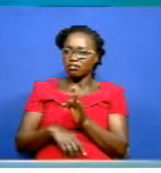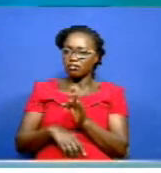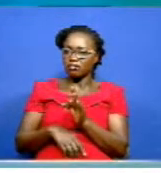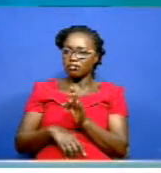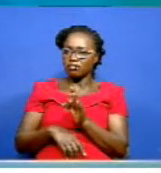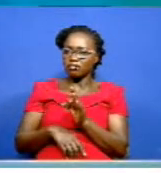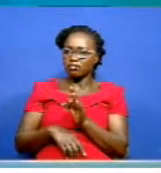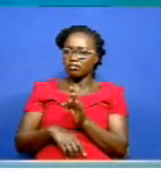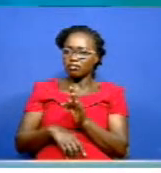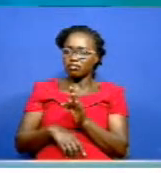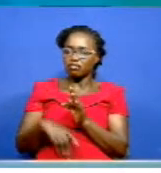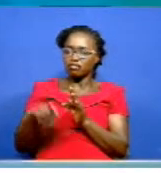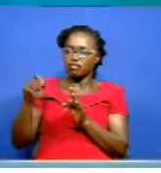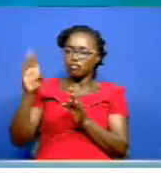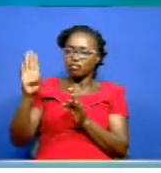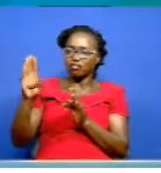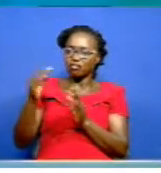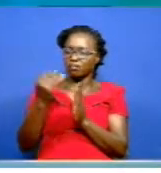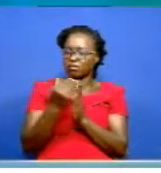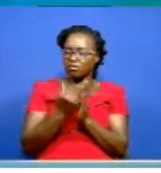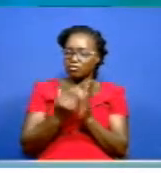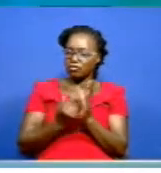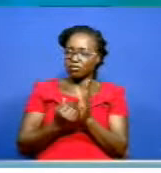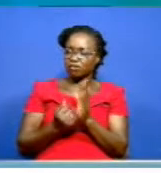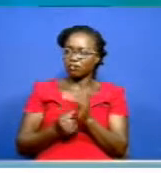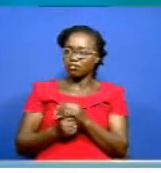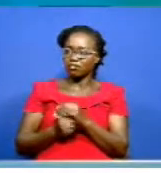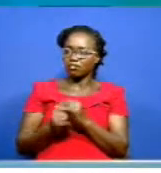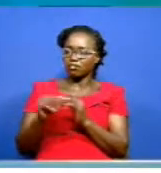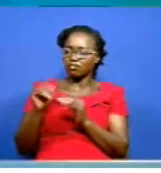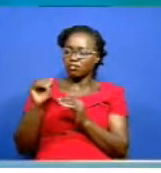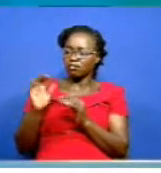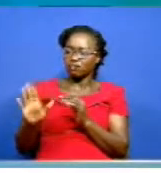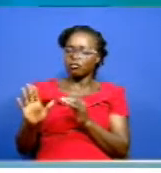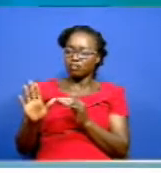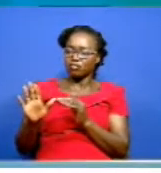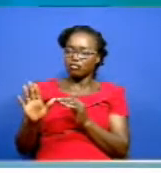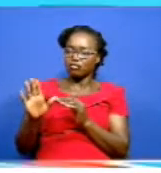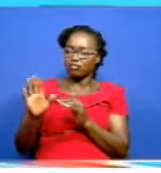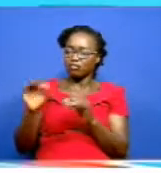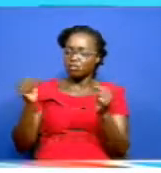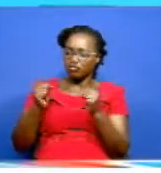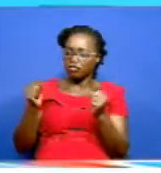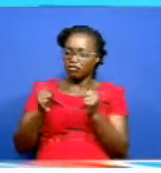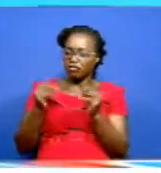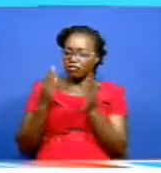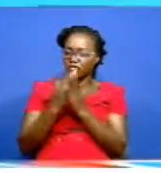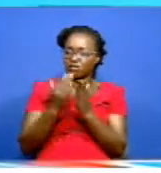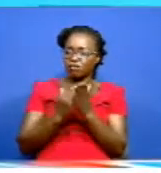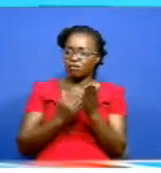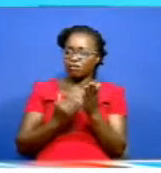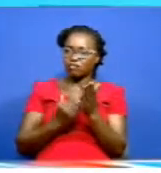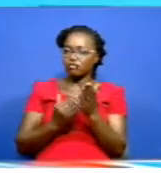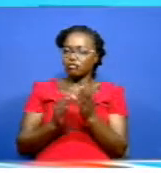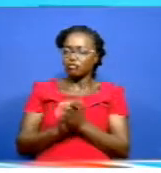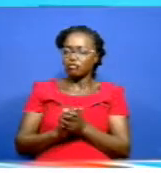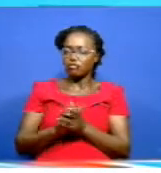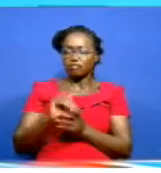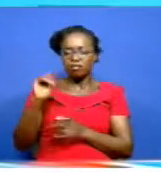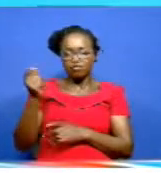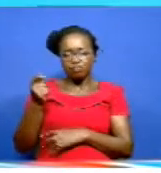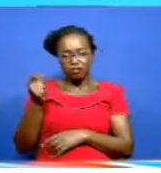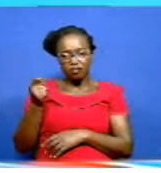the TB program, right? And we have the malaria program. Yeah. And Kenyans want to